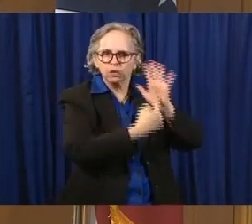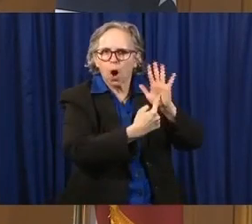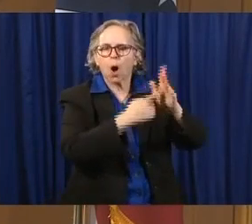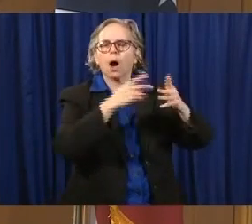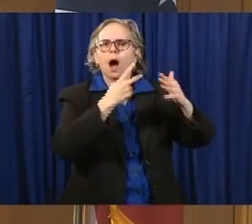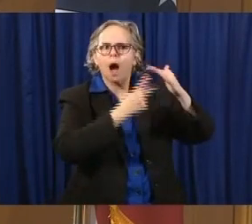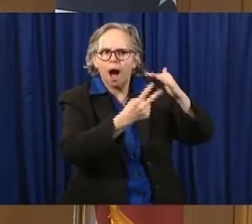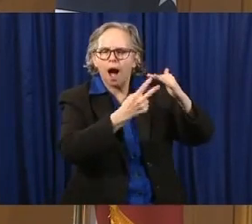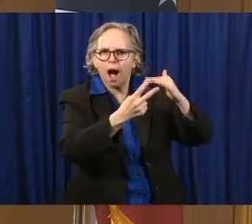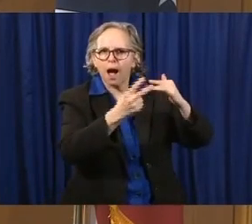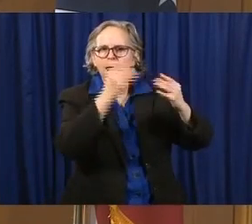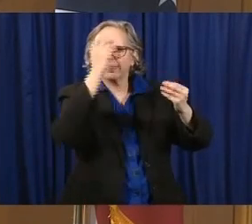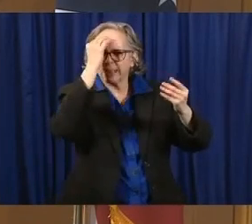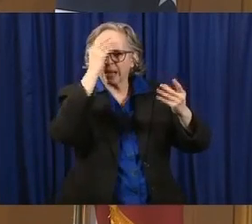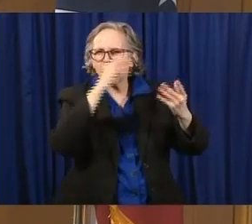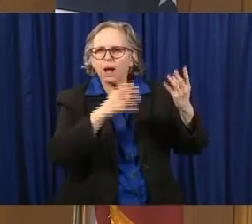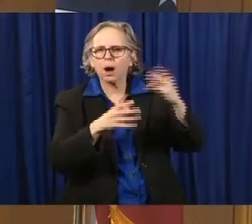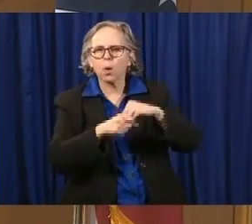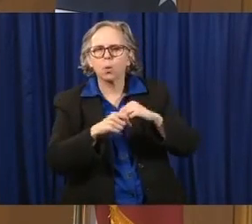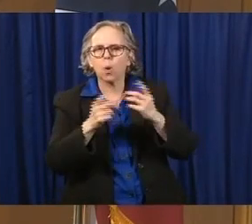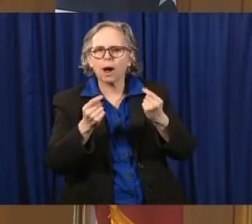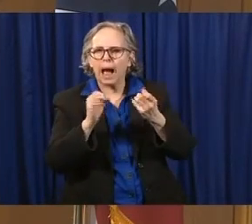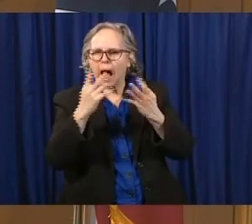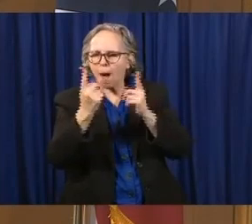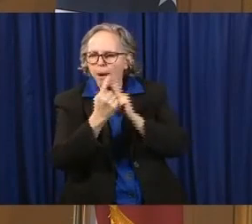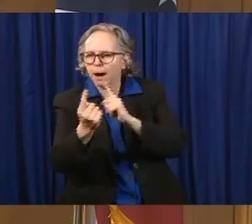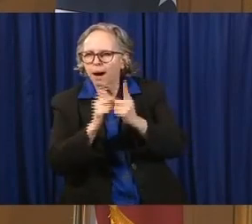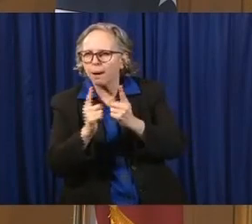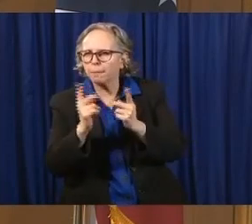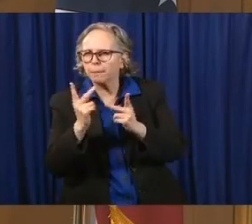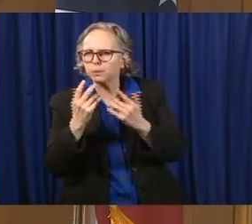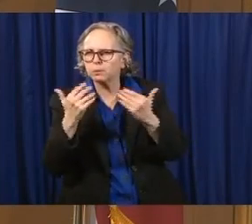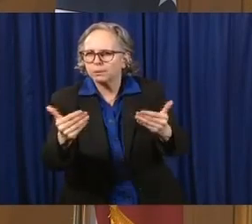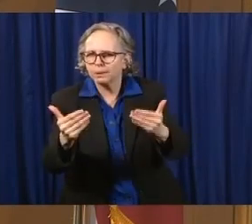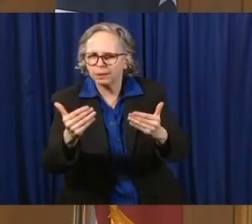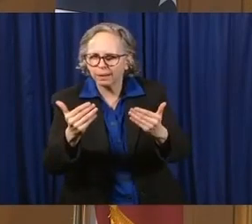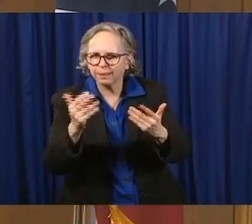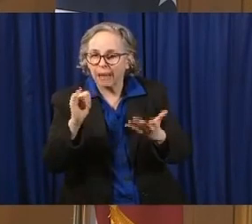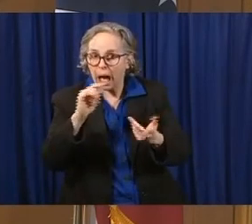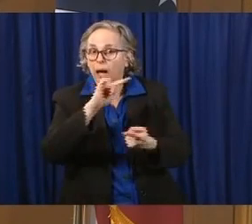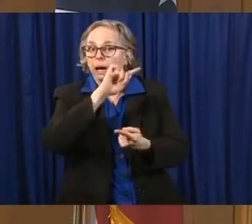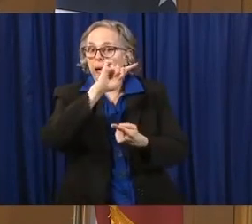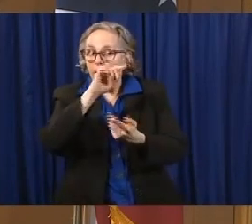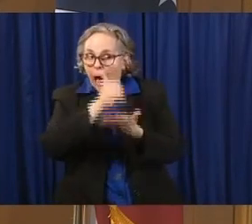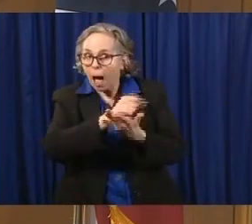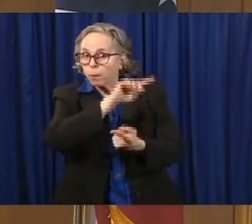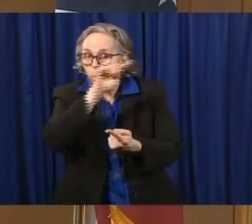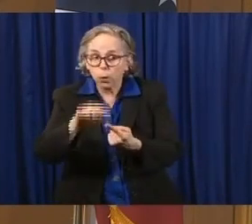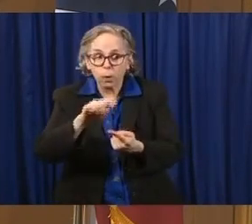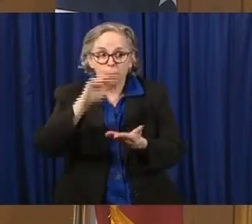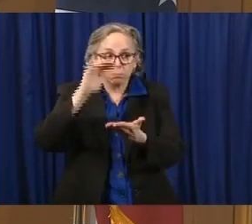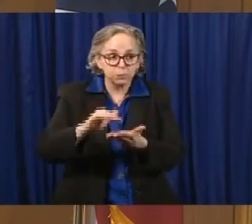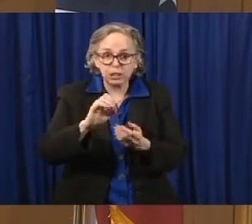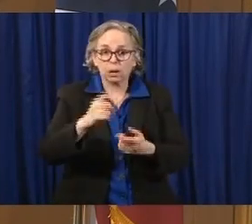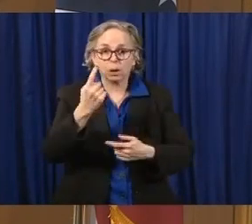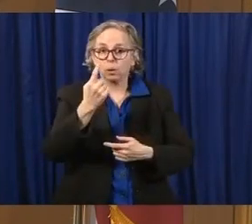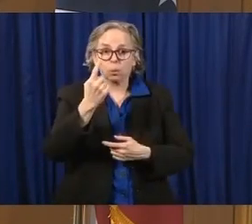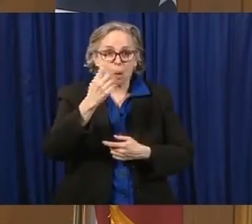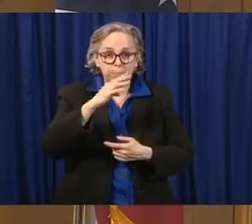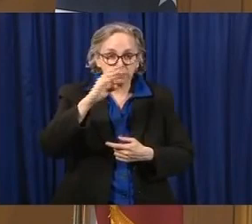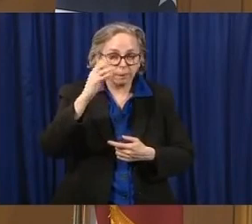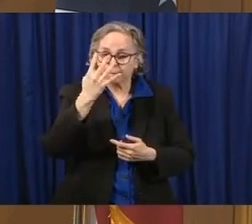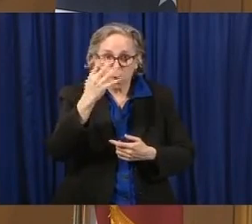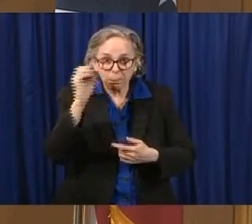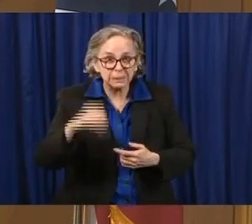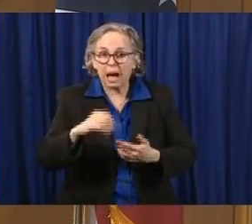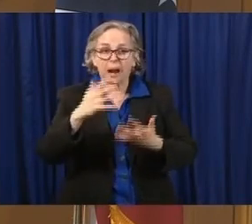social distancing cut will be. Is it 20% down, 40%, 60%? And wherever they set that, it does, I'm